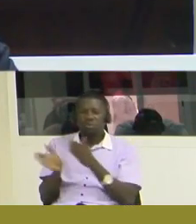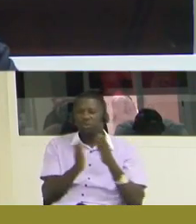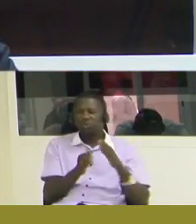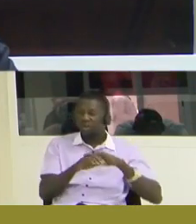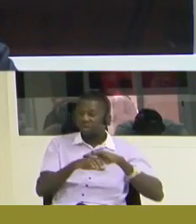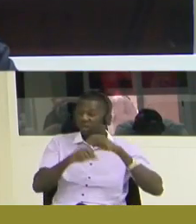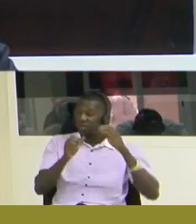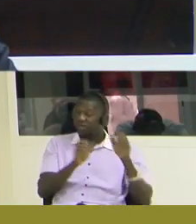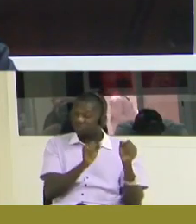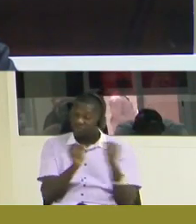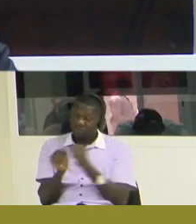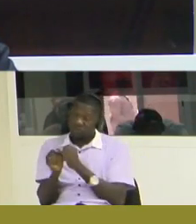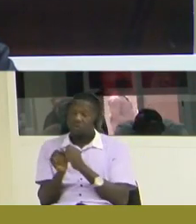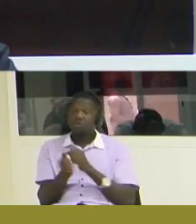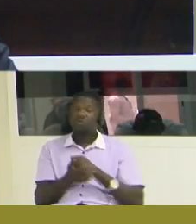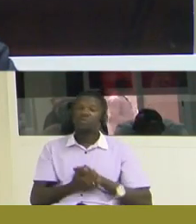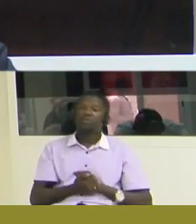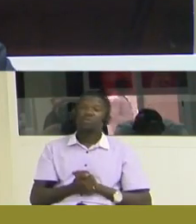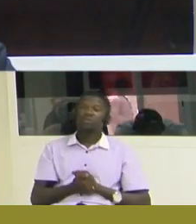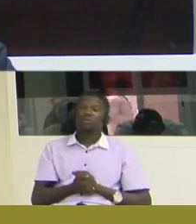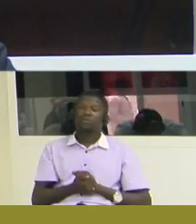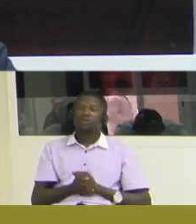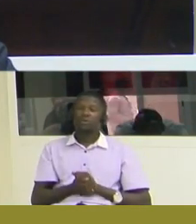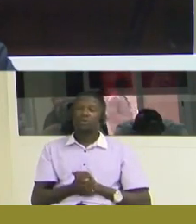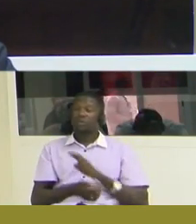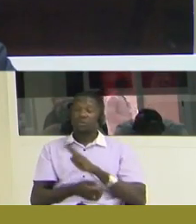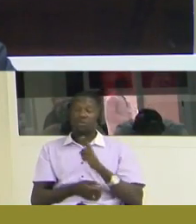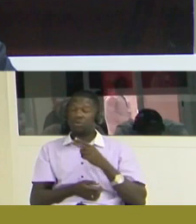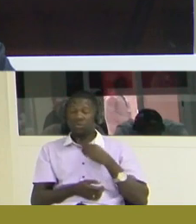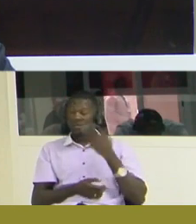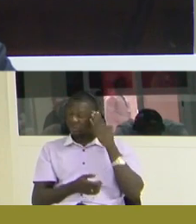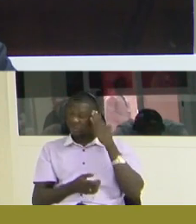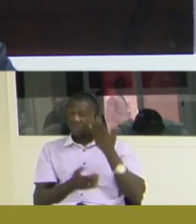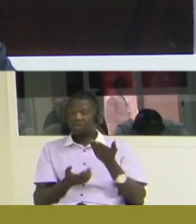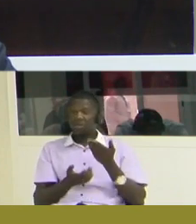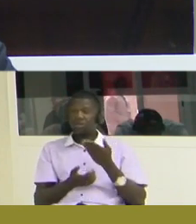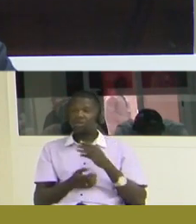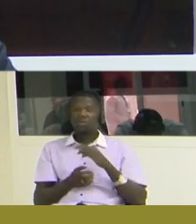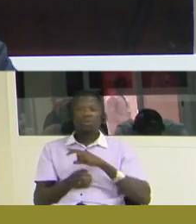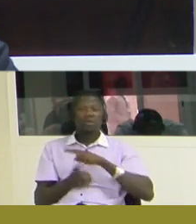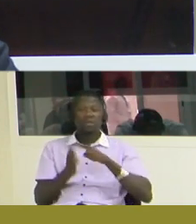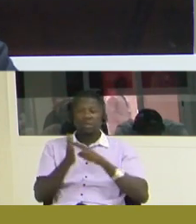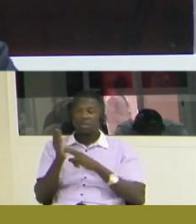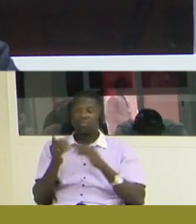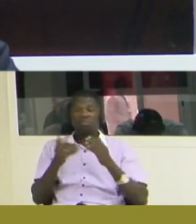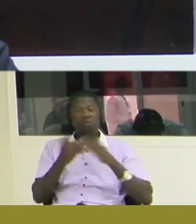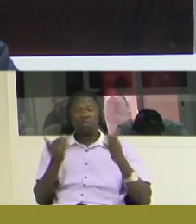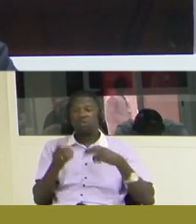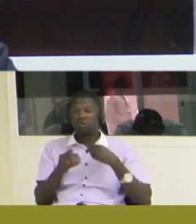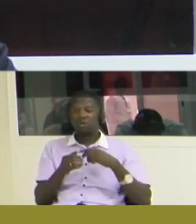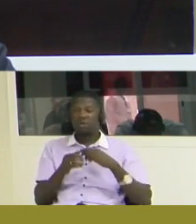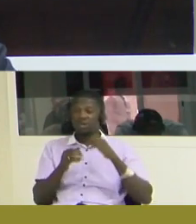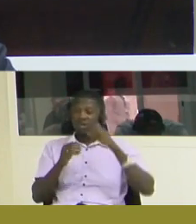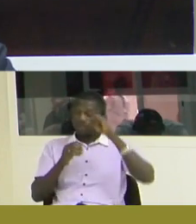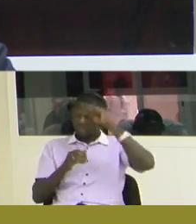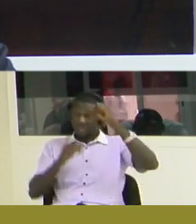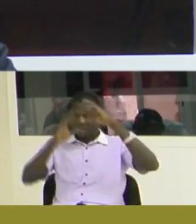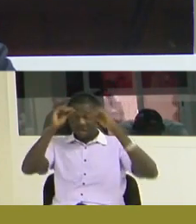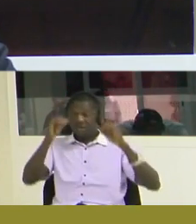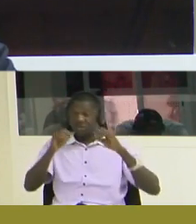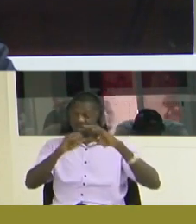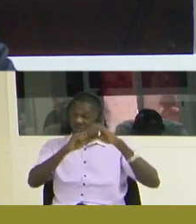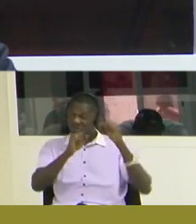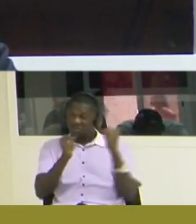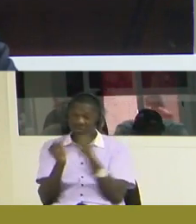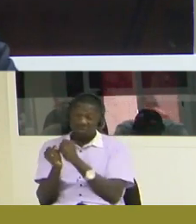doesn't mean that you don't need much for a palace coup for instance if I was not there and